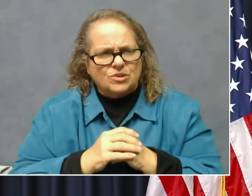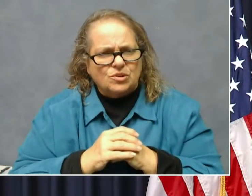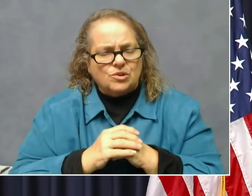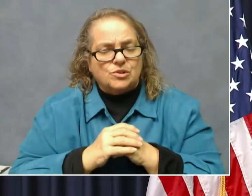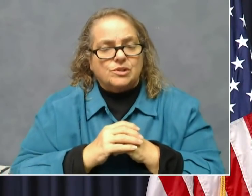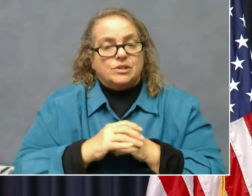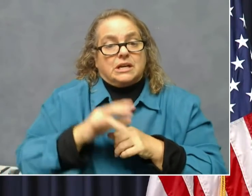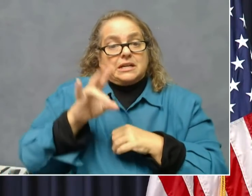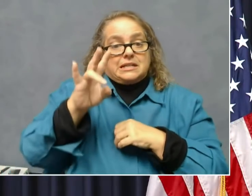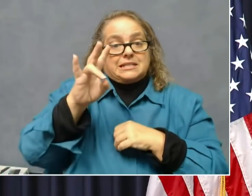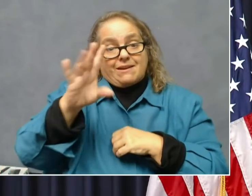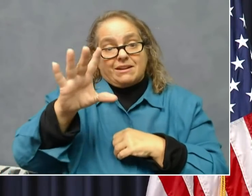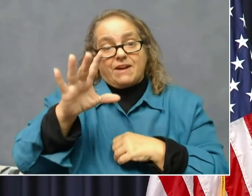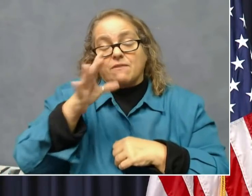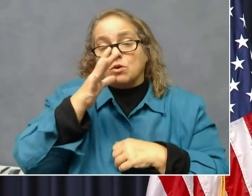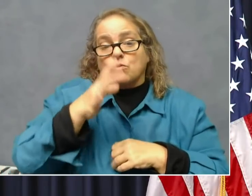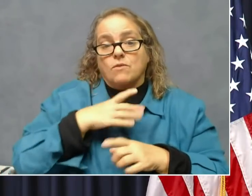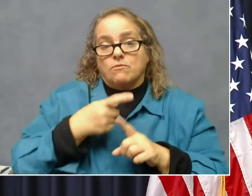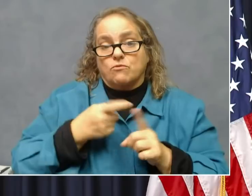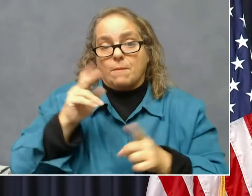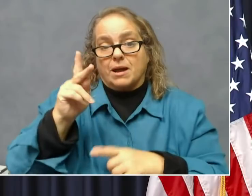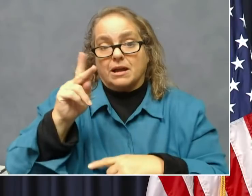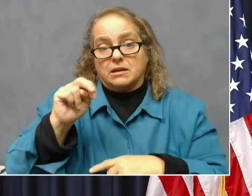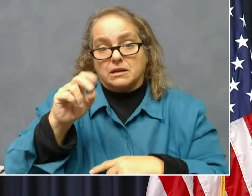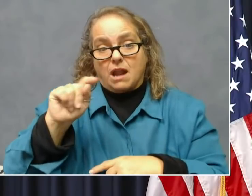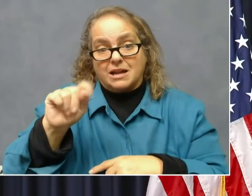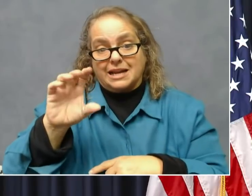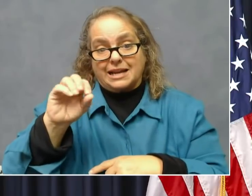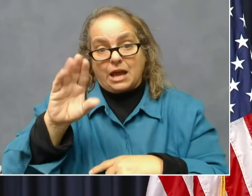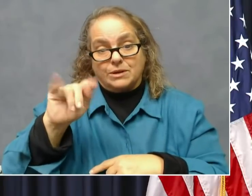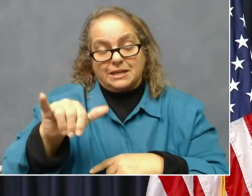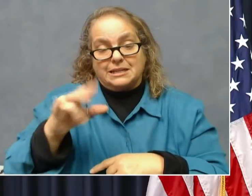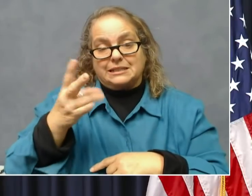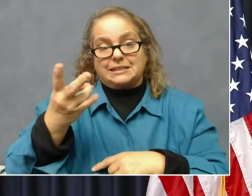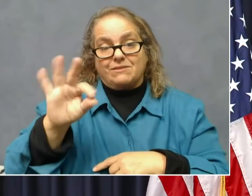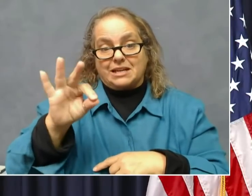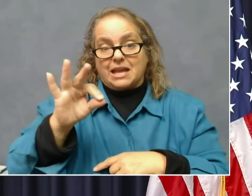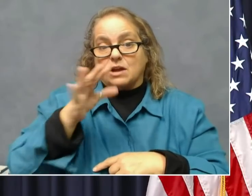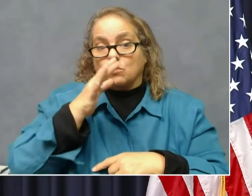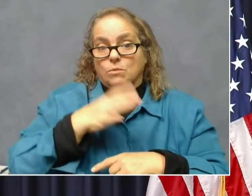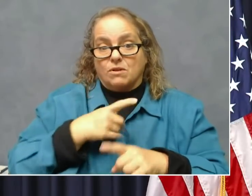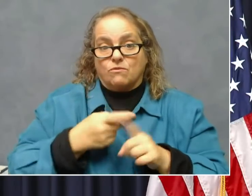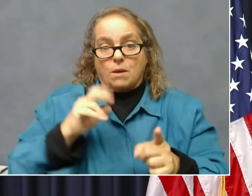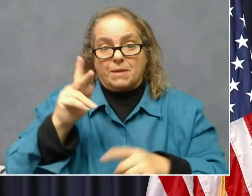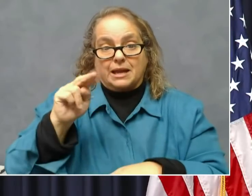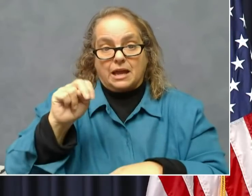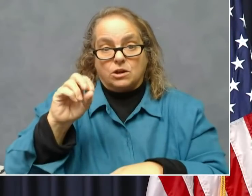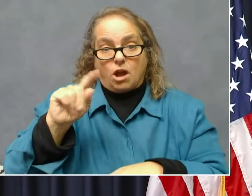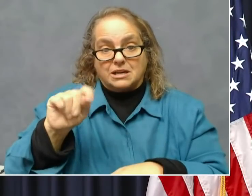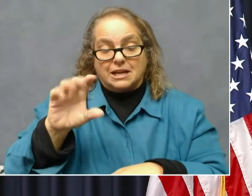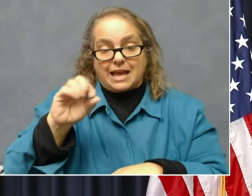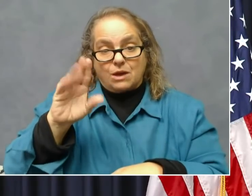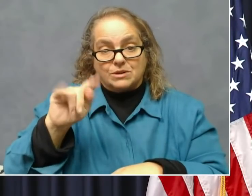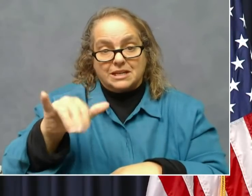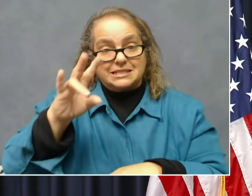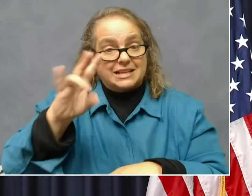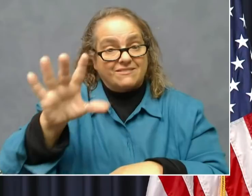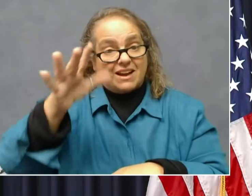75-year-old woman from Knott County and a 79-year-old woman from Knott County. 75-year-old man from